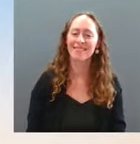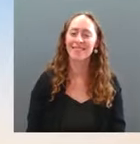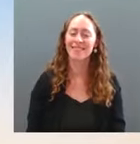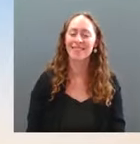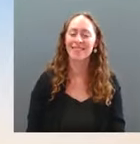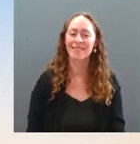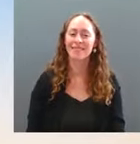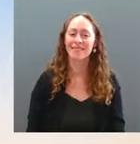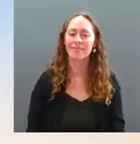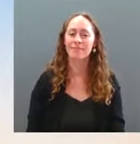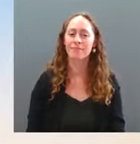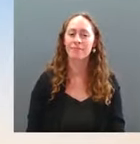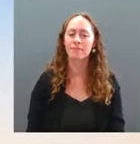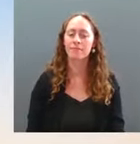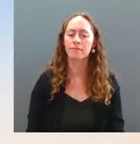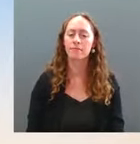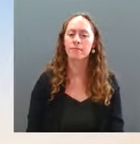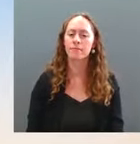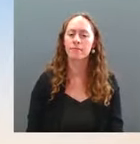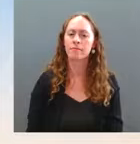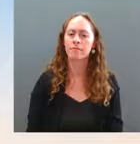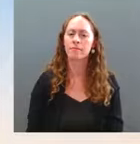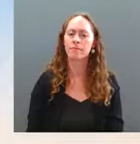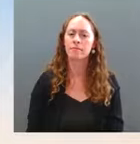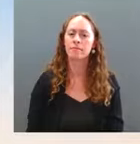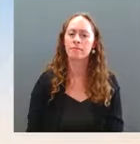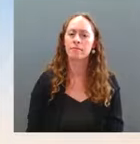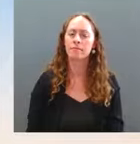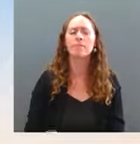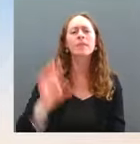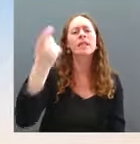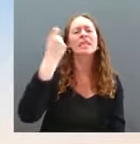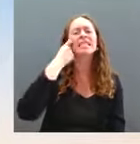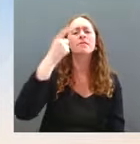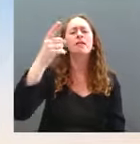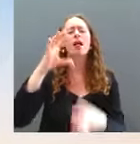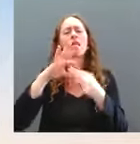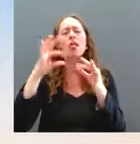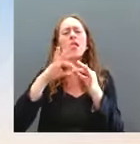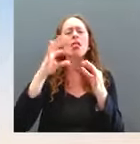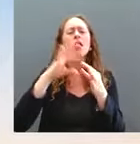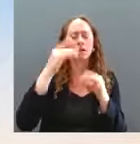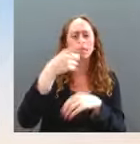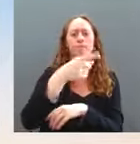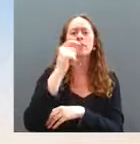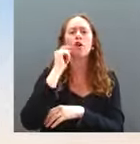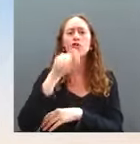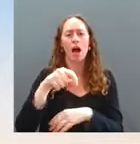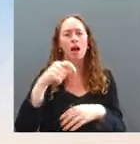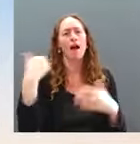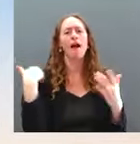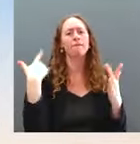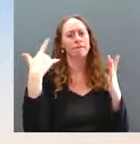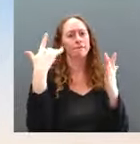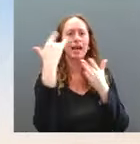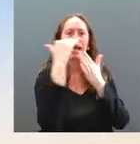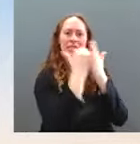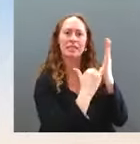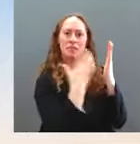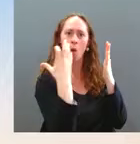you and you go through the list, and sometimes you need old Soviet equipment. Are